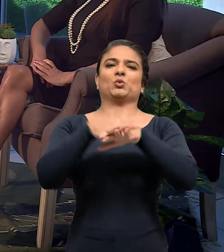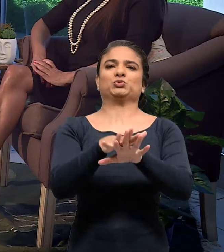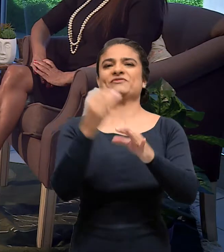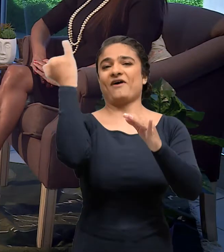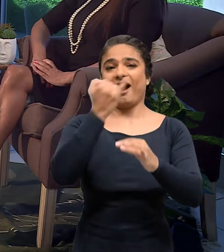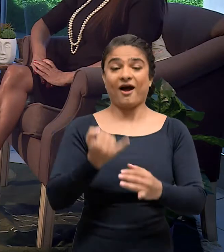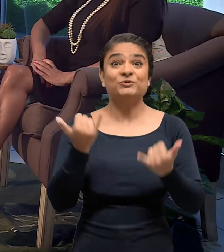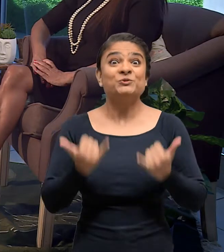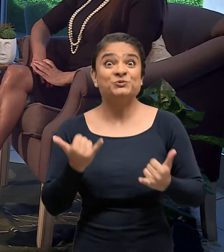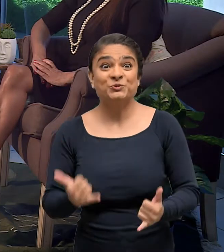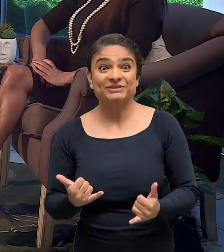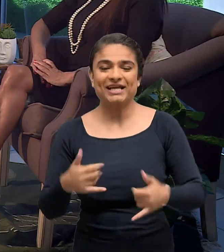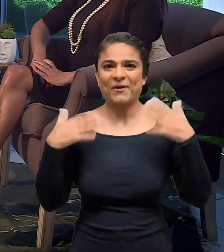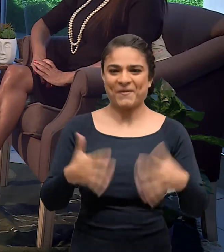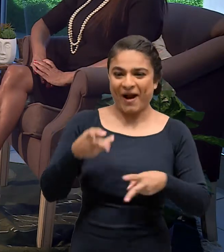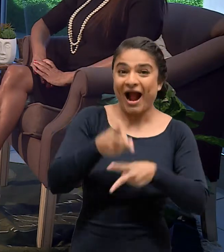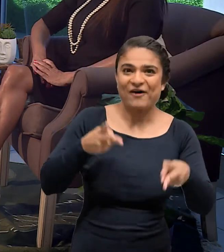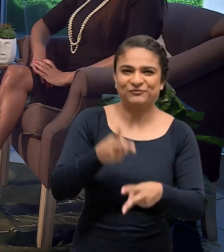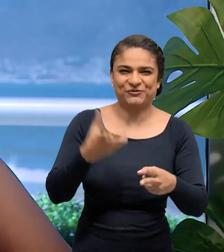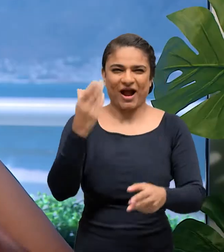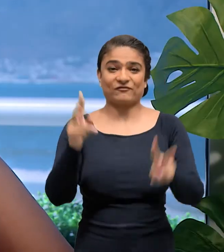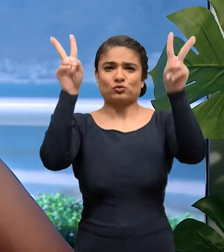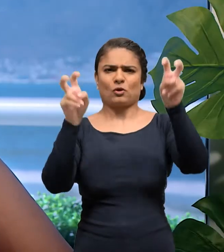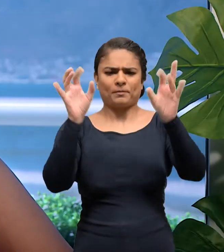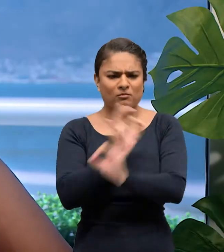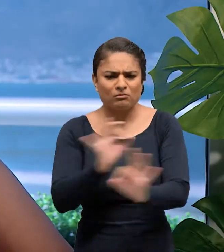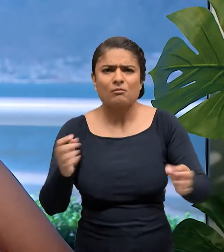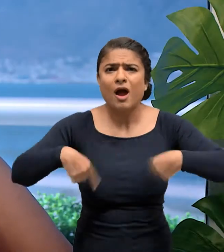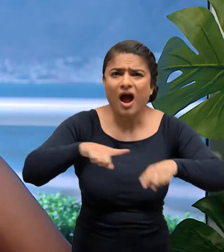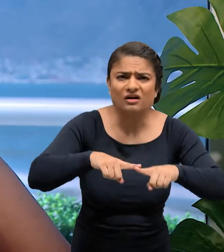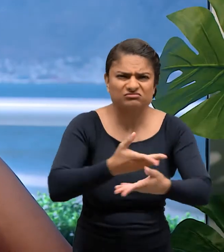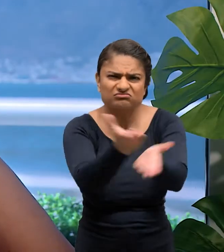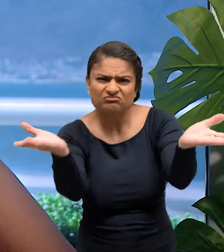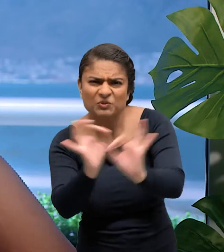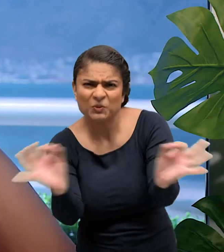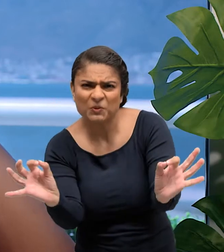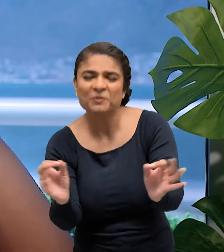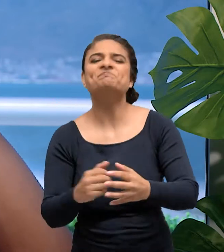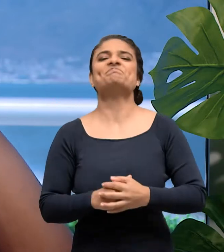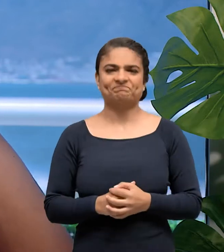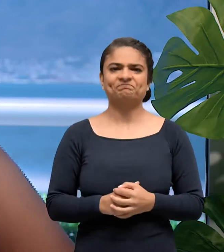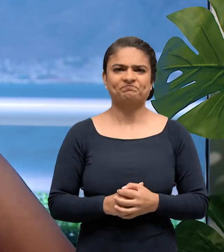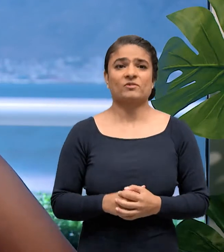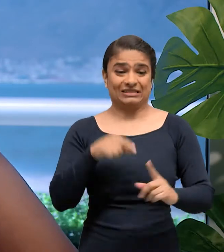hier saam met my om ons onderwerp van die dag uit te pak, Nothing About Us Without Us, is